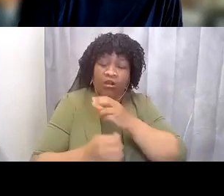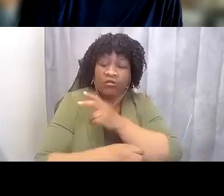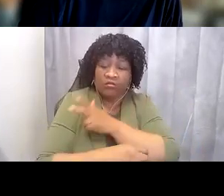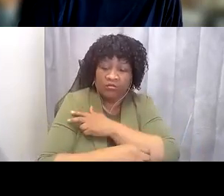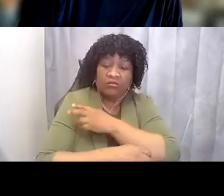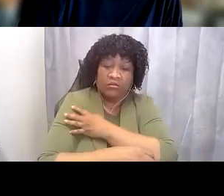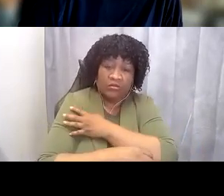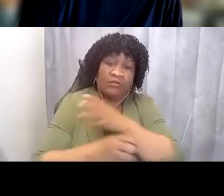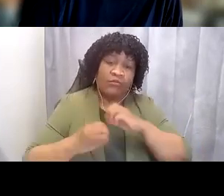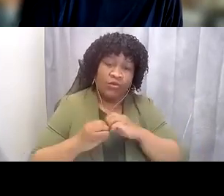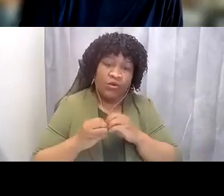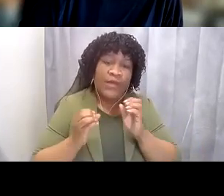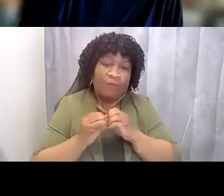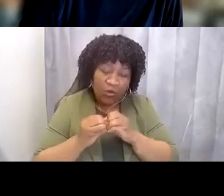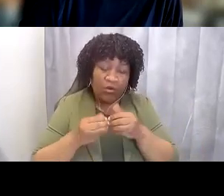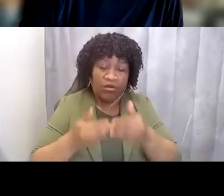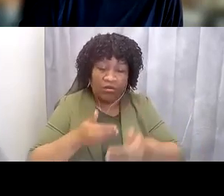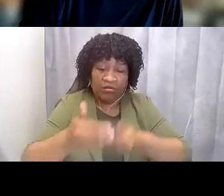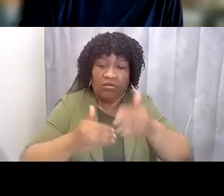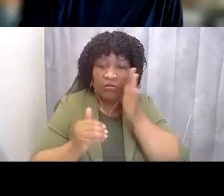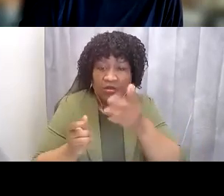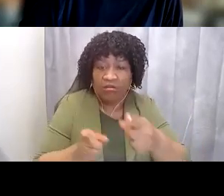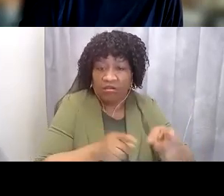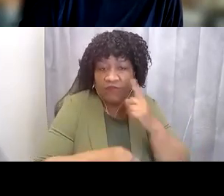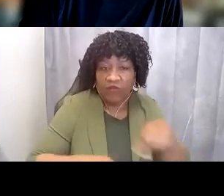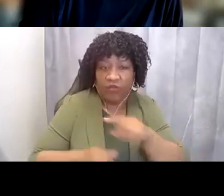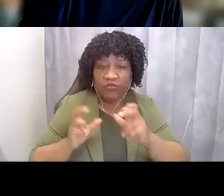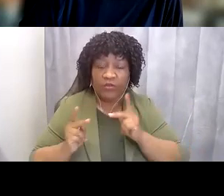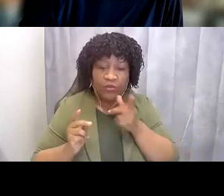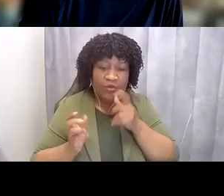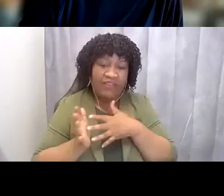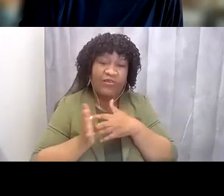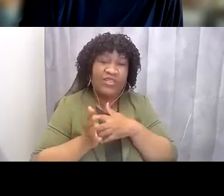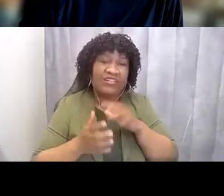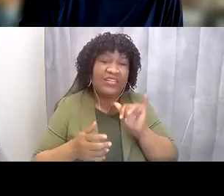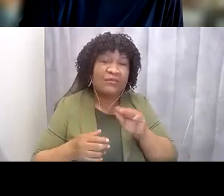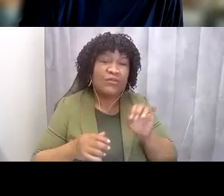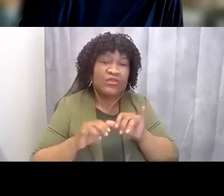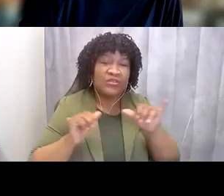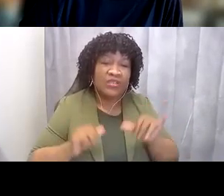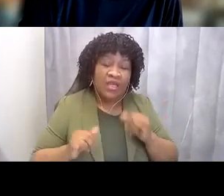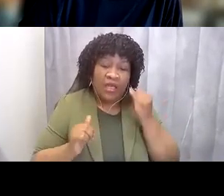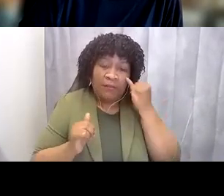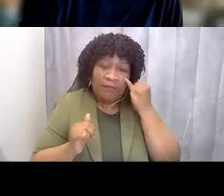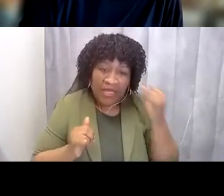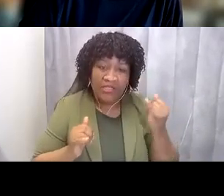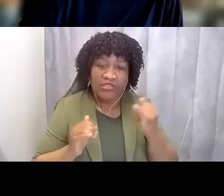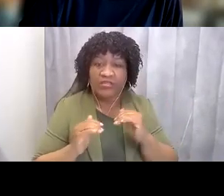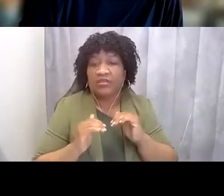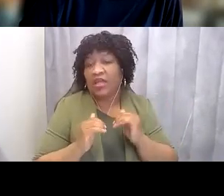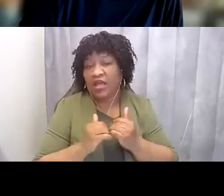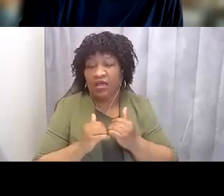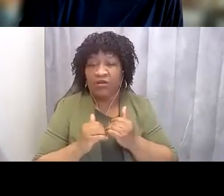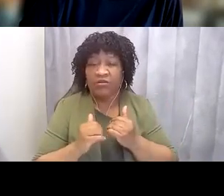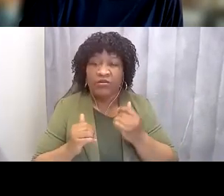and more doses. And you can imagine how badly I